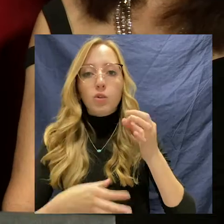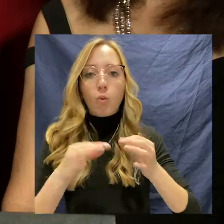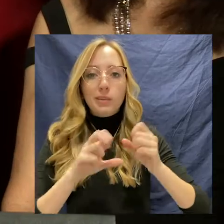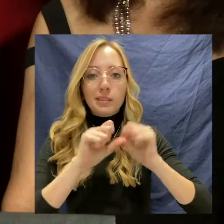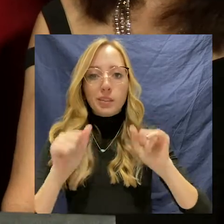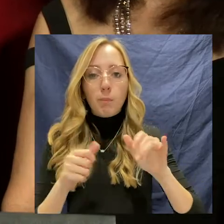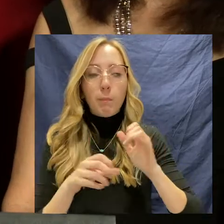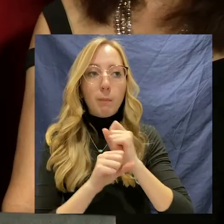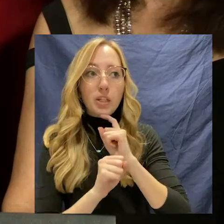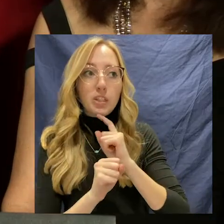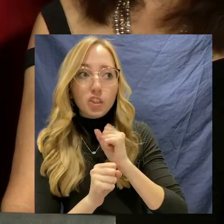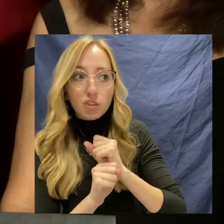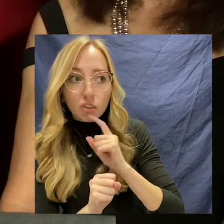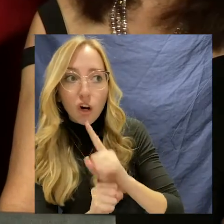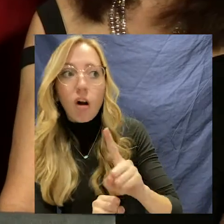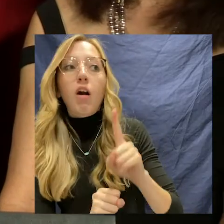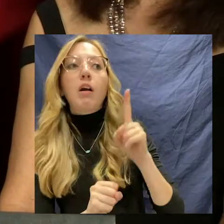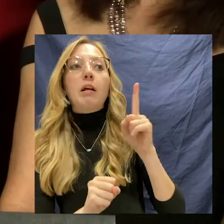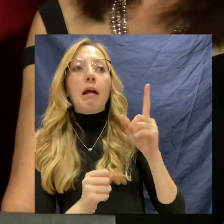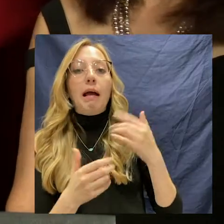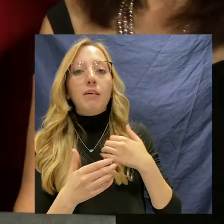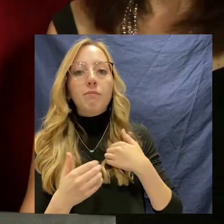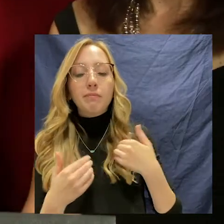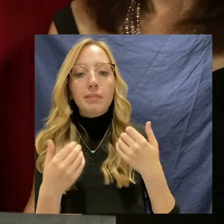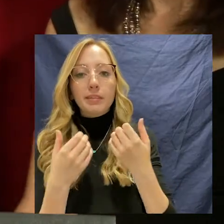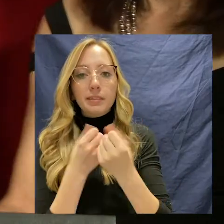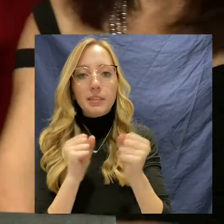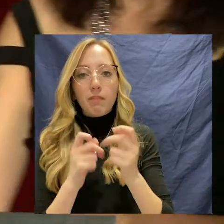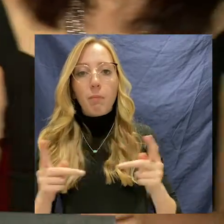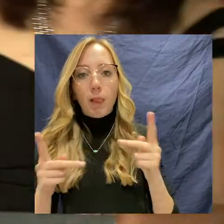safe to be with her children.